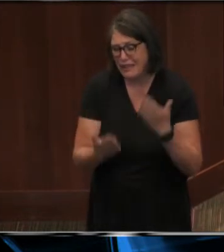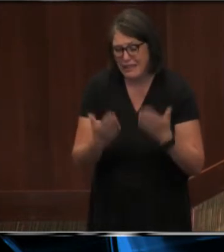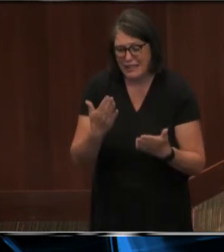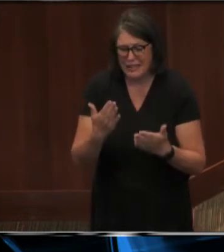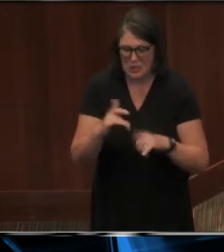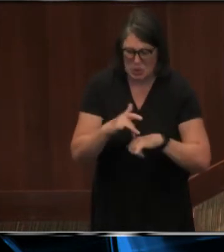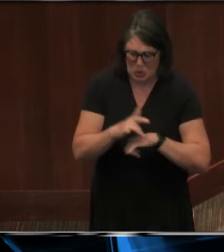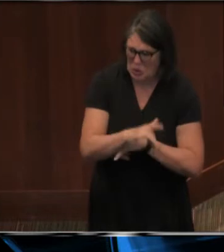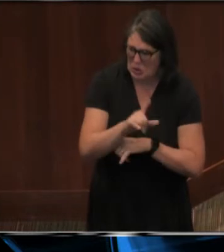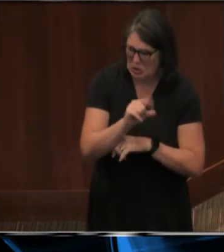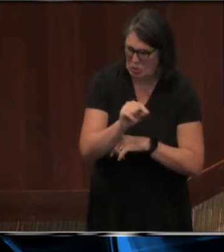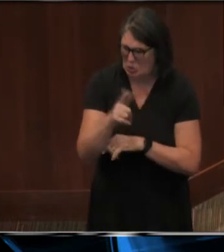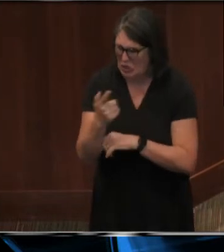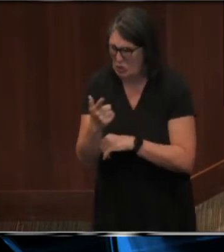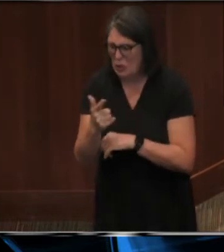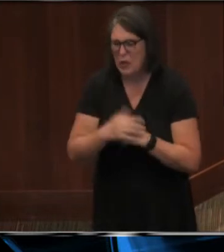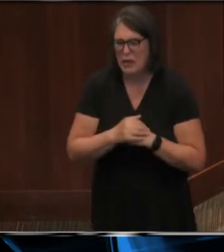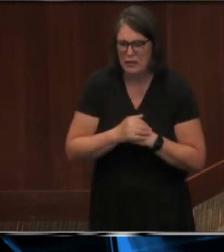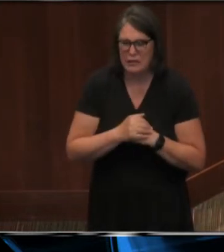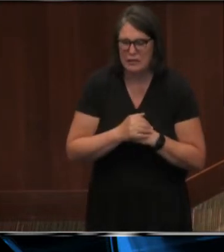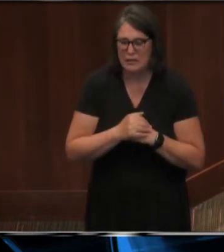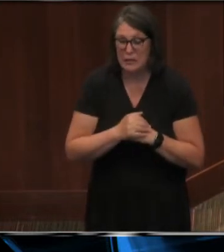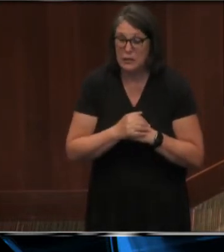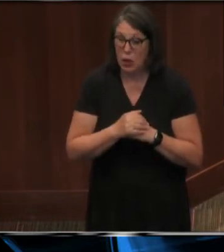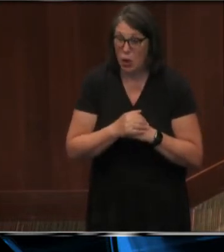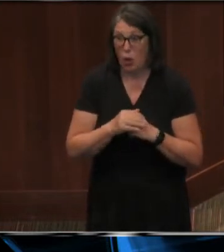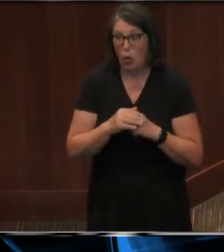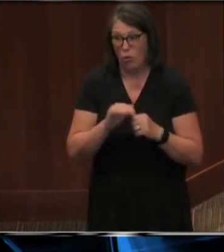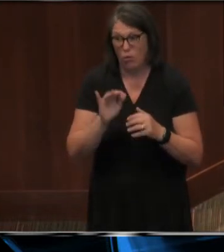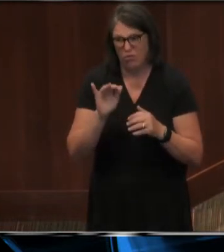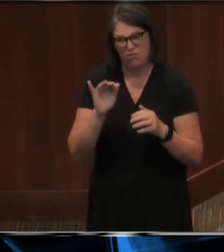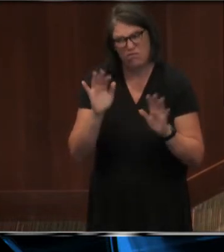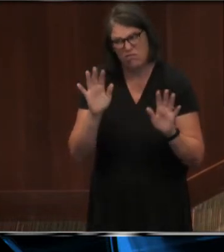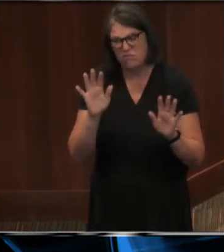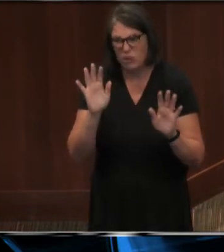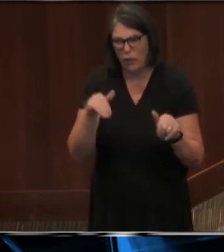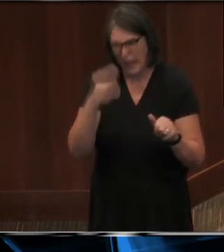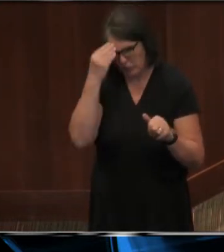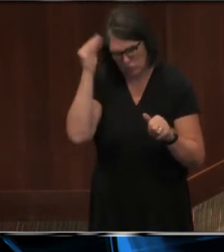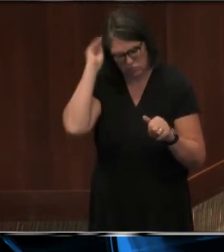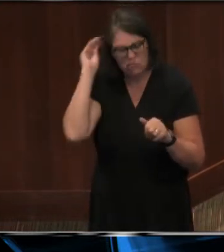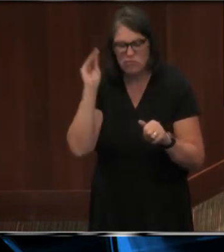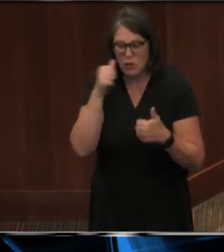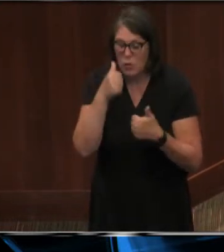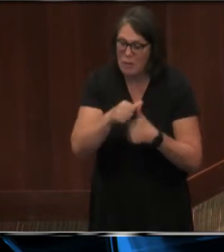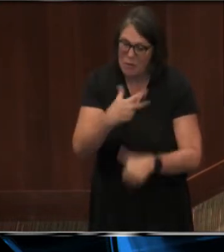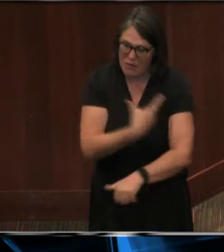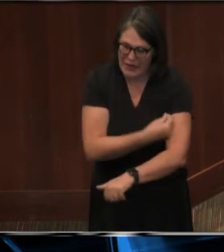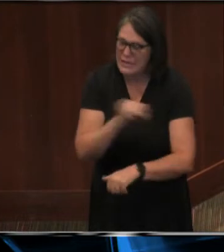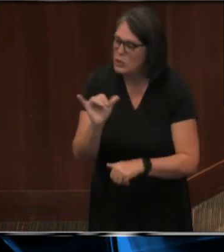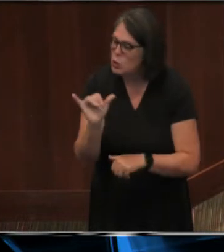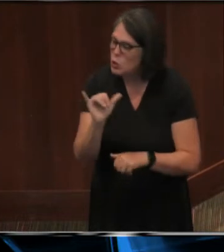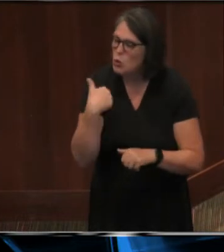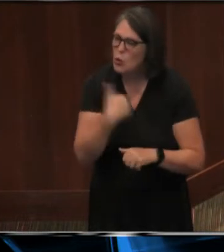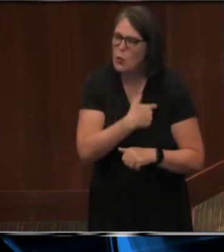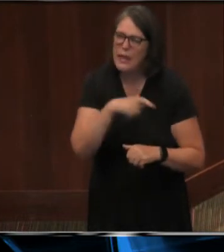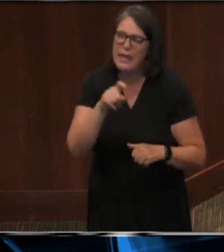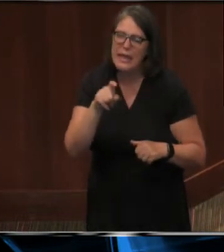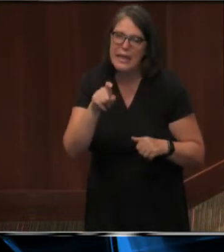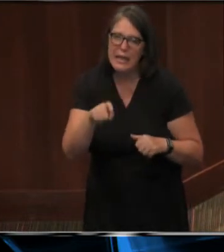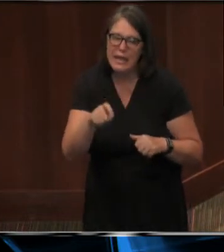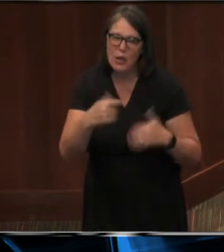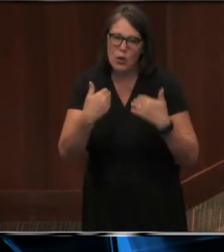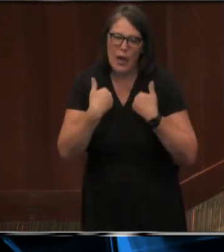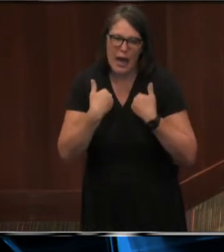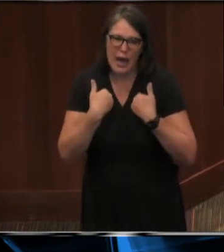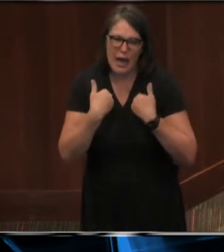early 2021. And so with that in mind, the other thing about vaccine is we will need to have